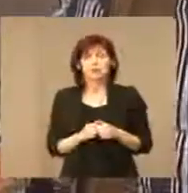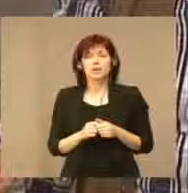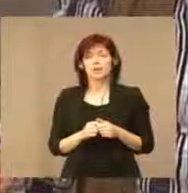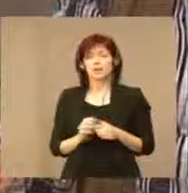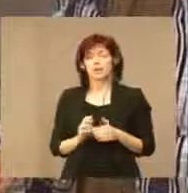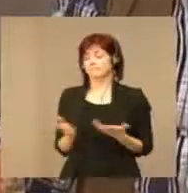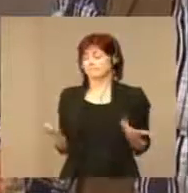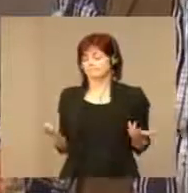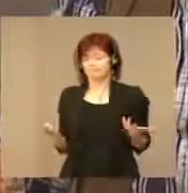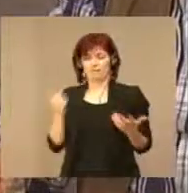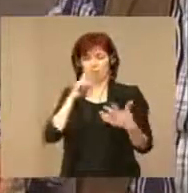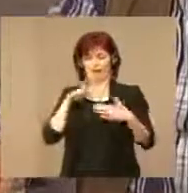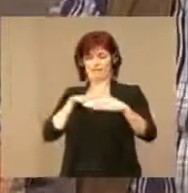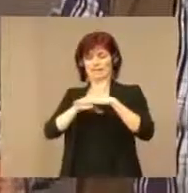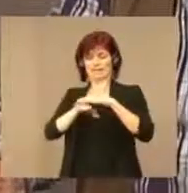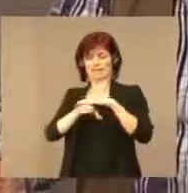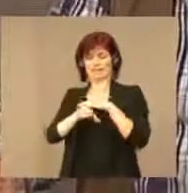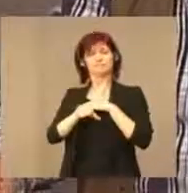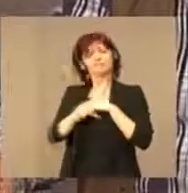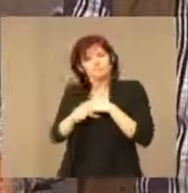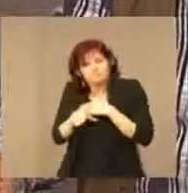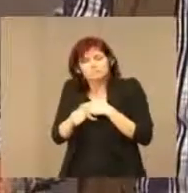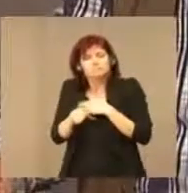is that person is subject to